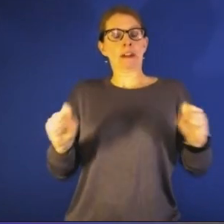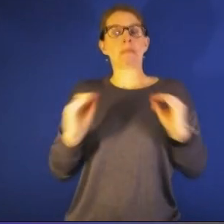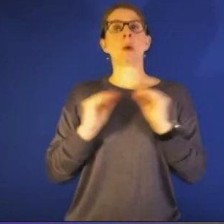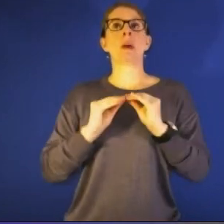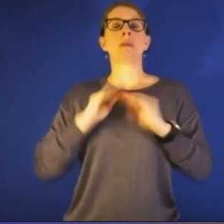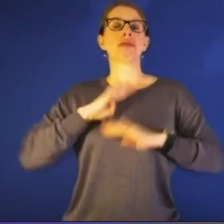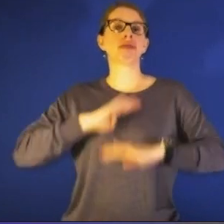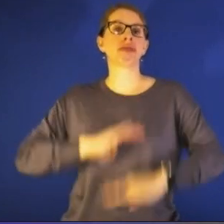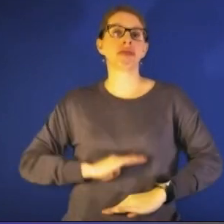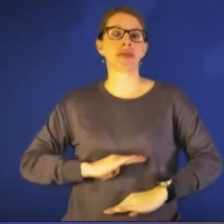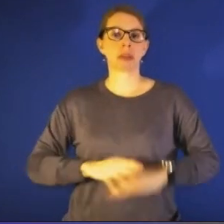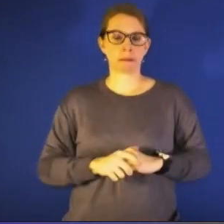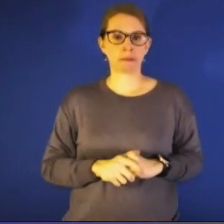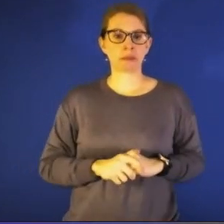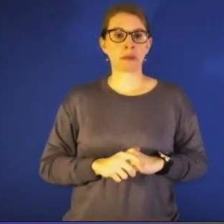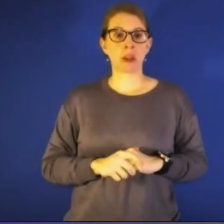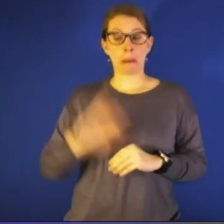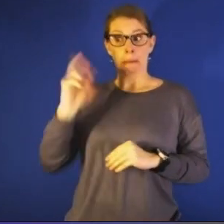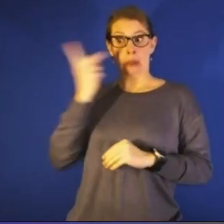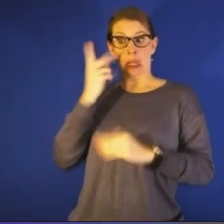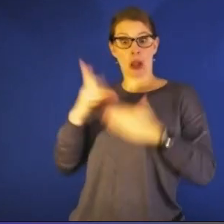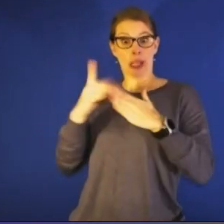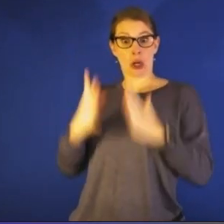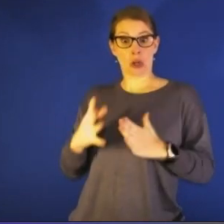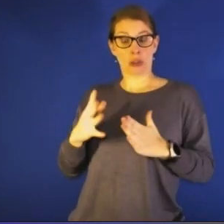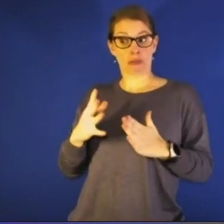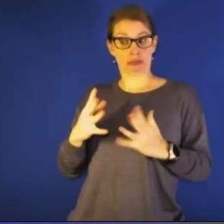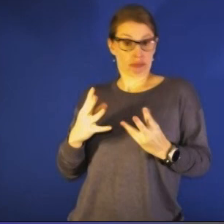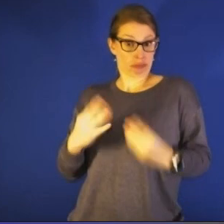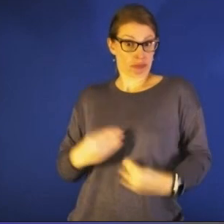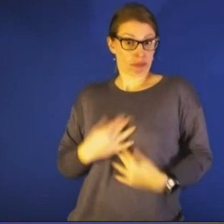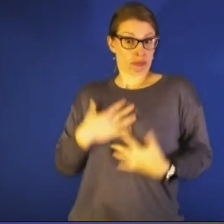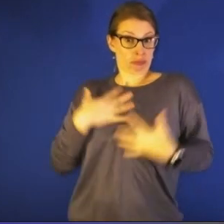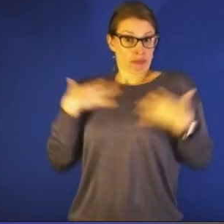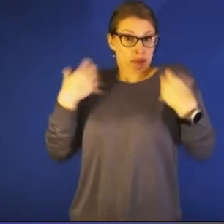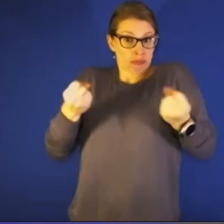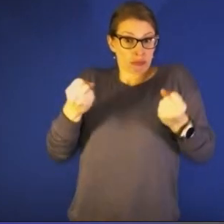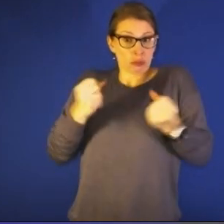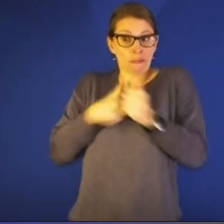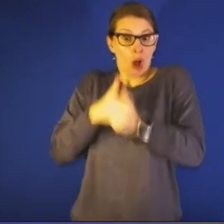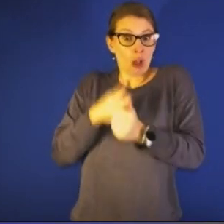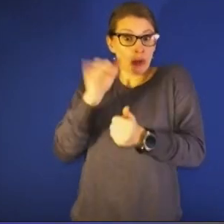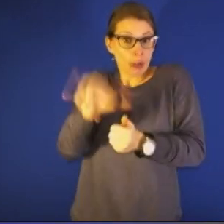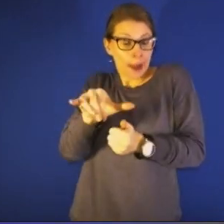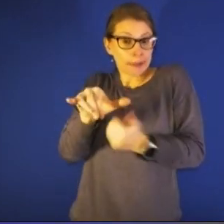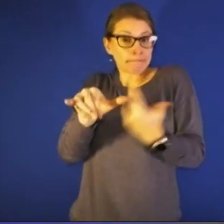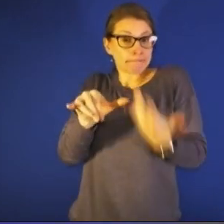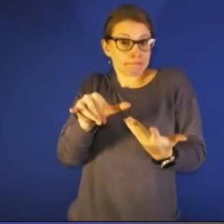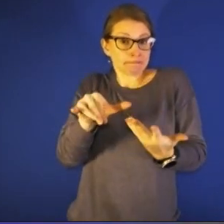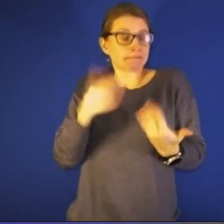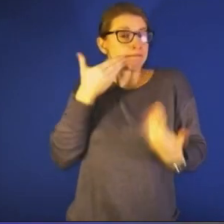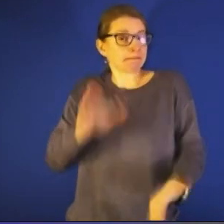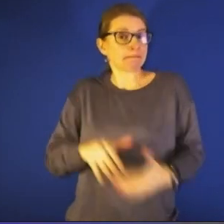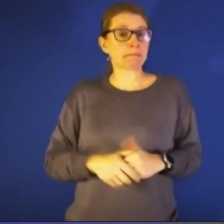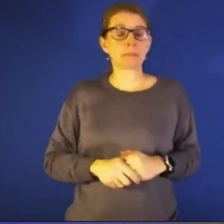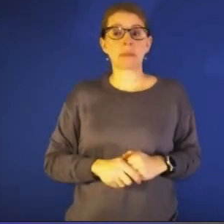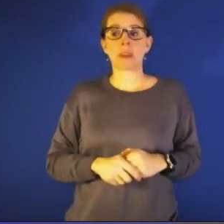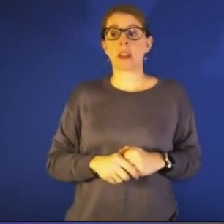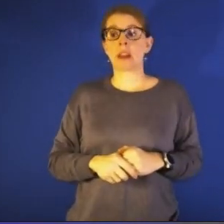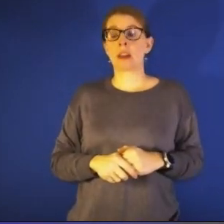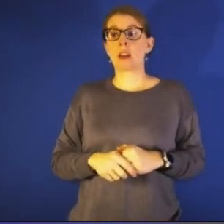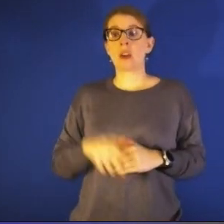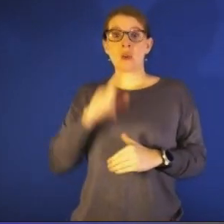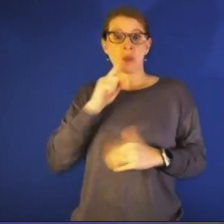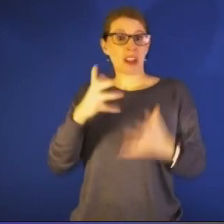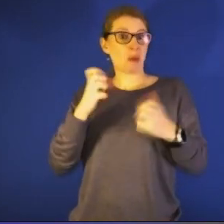whether the political leaders will have the courage to follow that. At the end of the day, what we have to do is keep business open. We have to keep schools